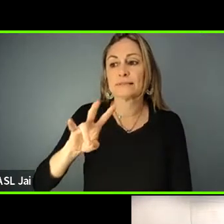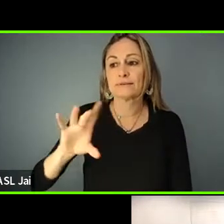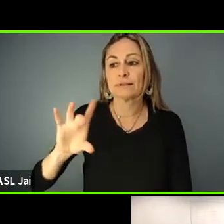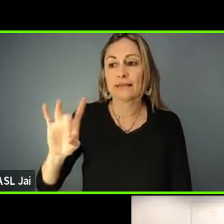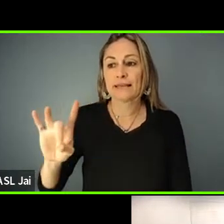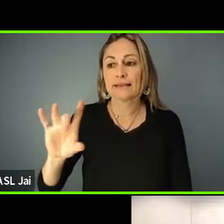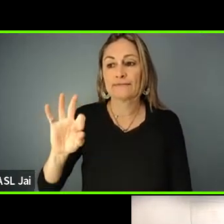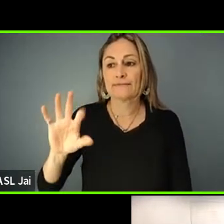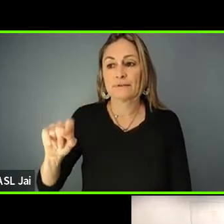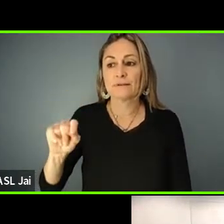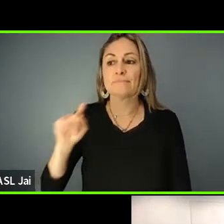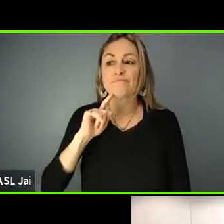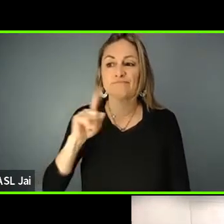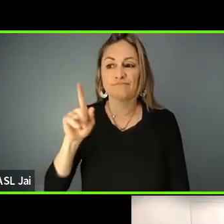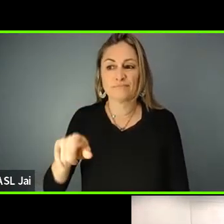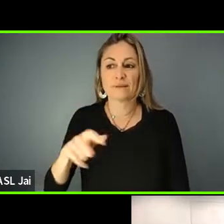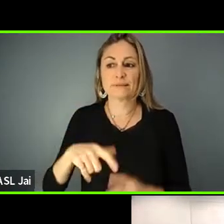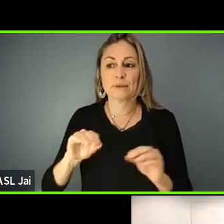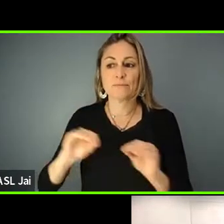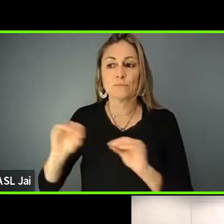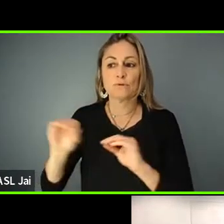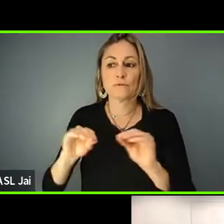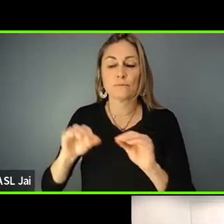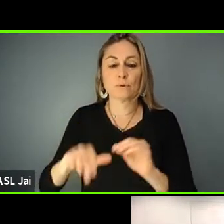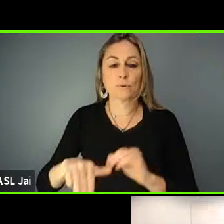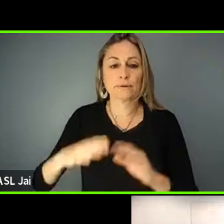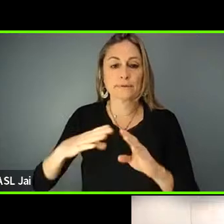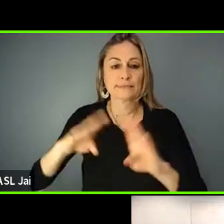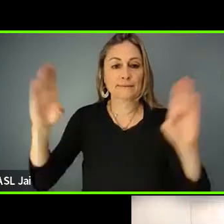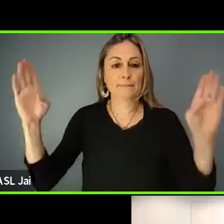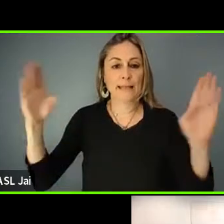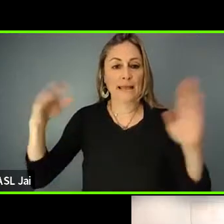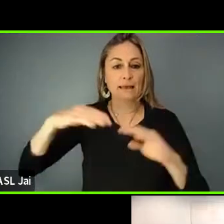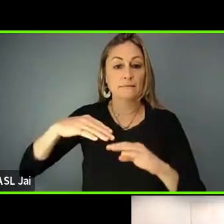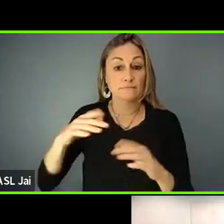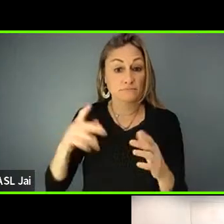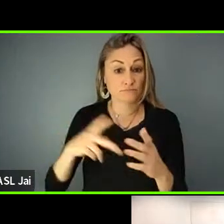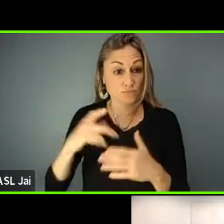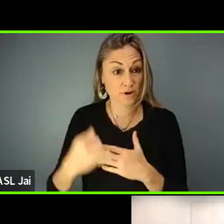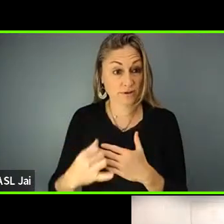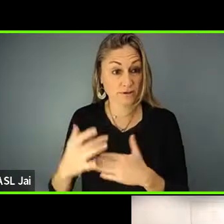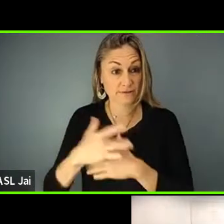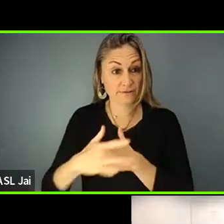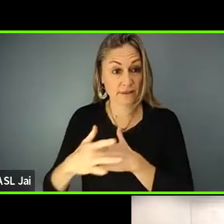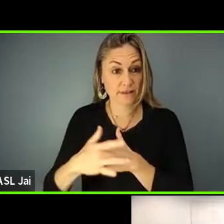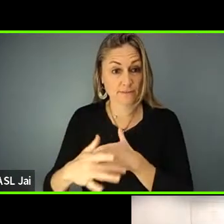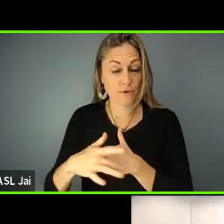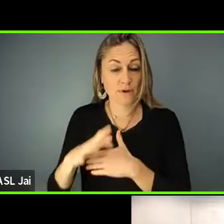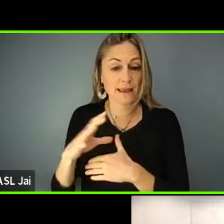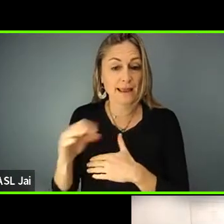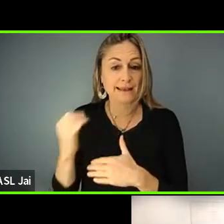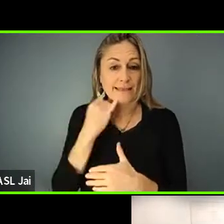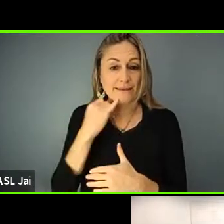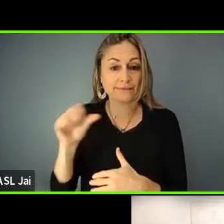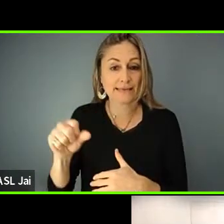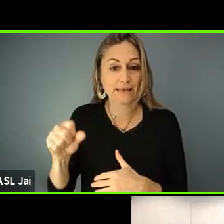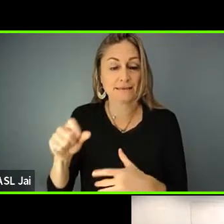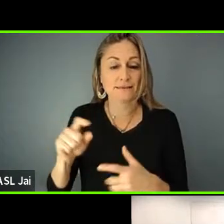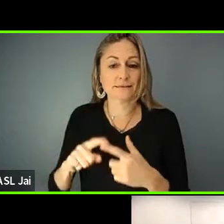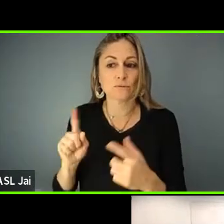movable span, is the project prepared for that? And how would additional funds be sought to build the movable